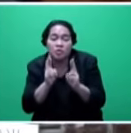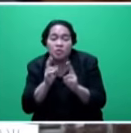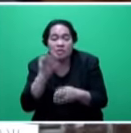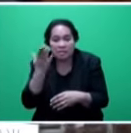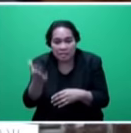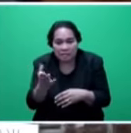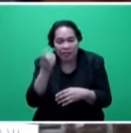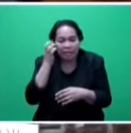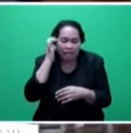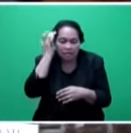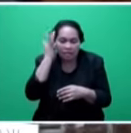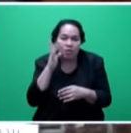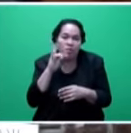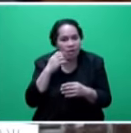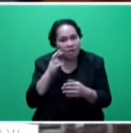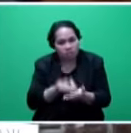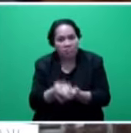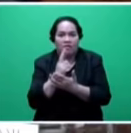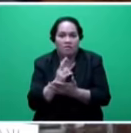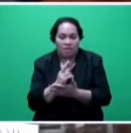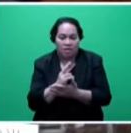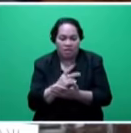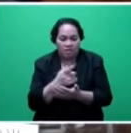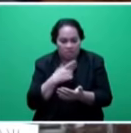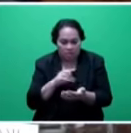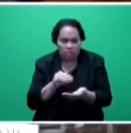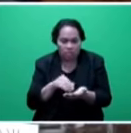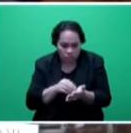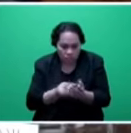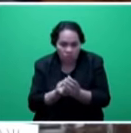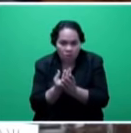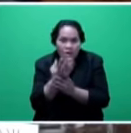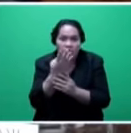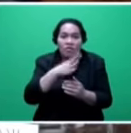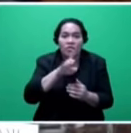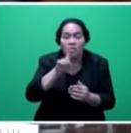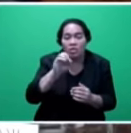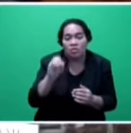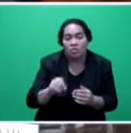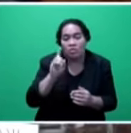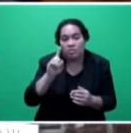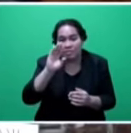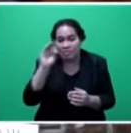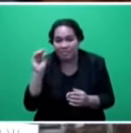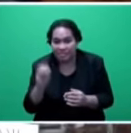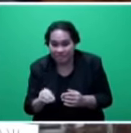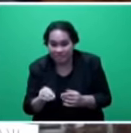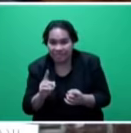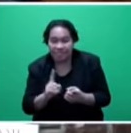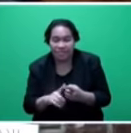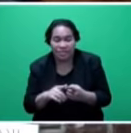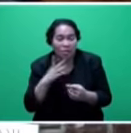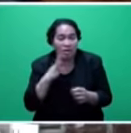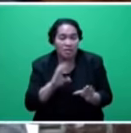of the economy is least likely to grow by 41.1% in 2021 as projected in the